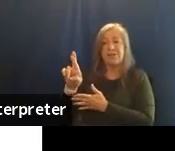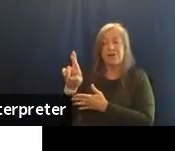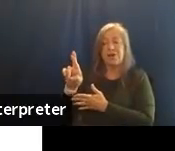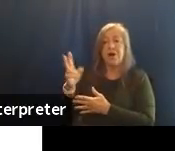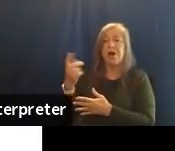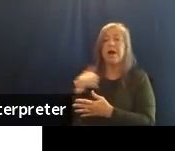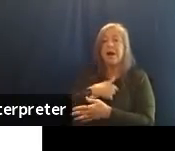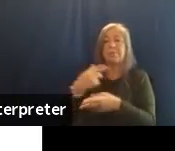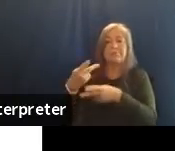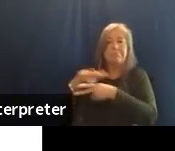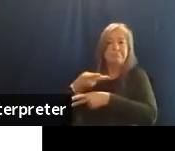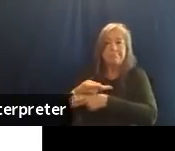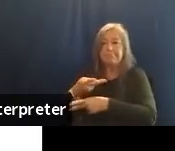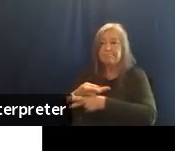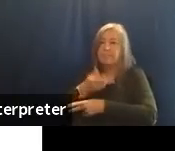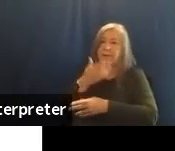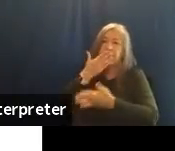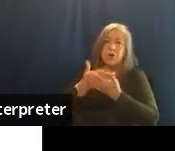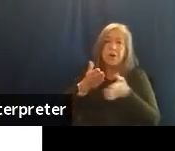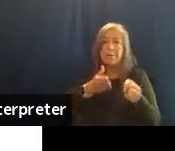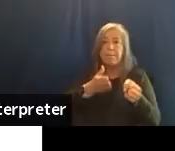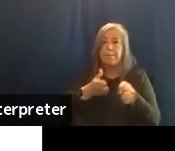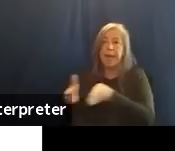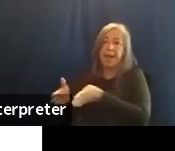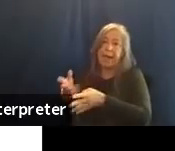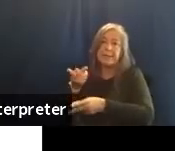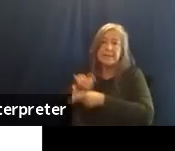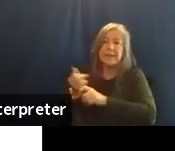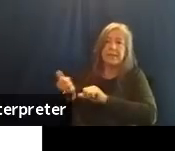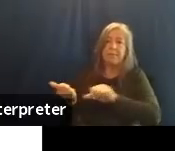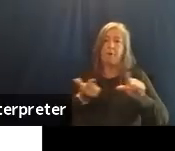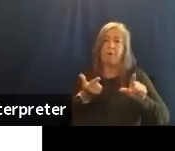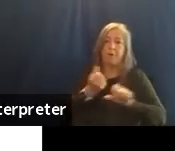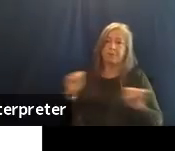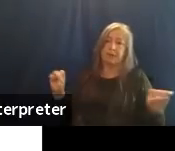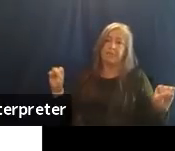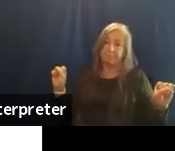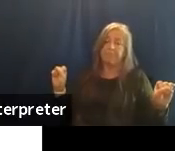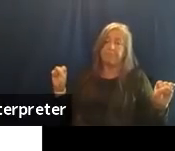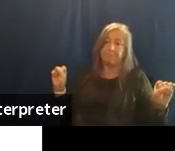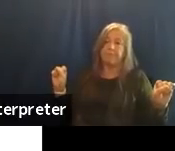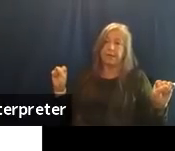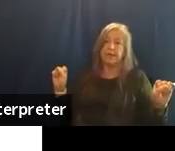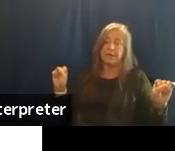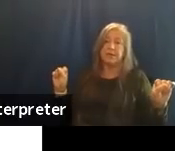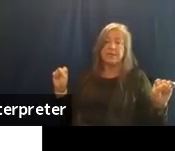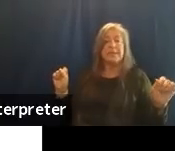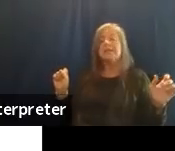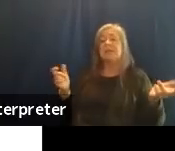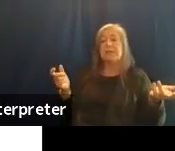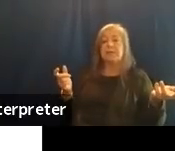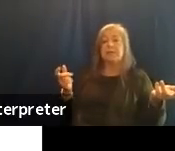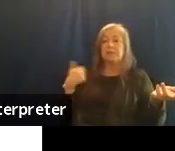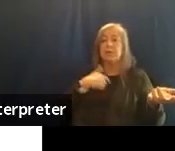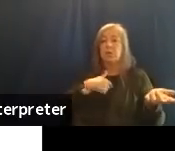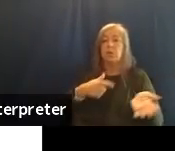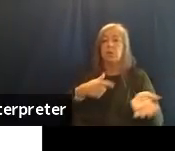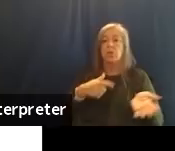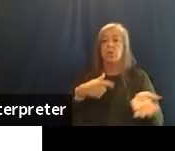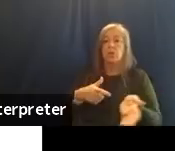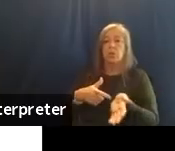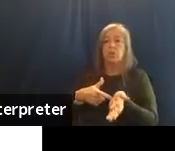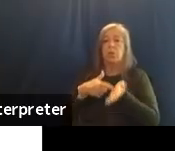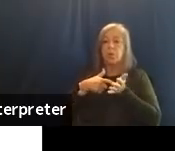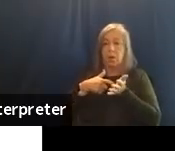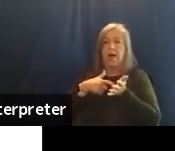I think it's more comfortable for people to wear that face shield, but we are requiring a cloth face covering when you're not at the front of the